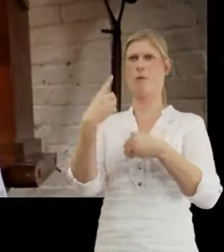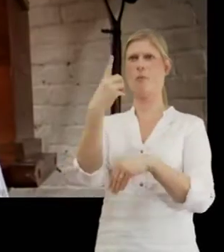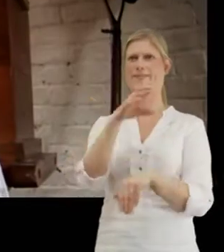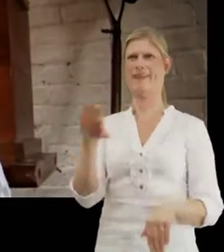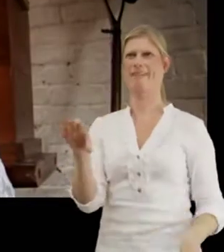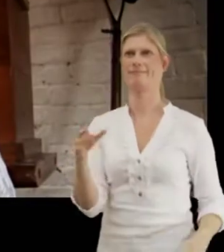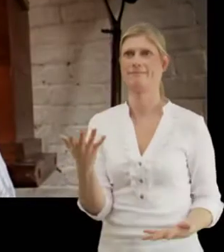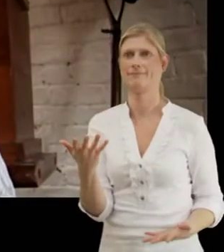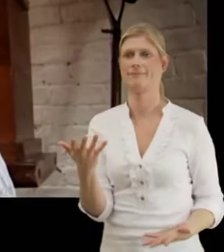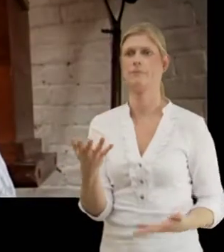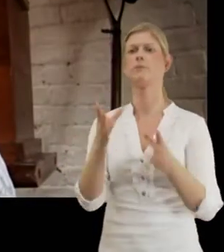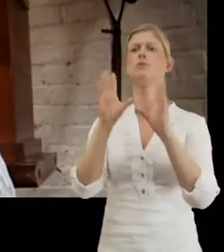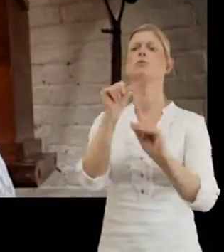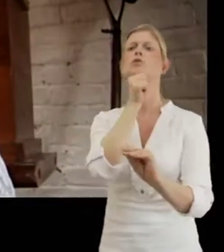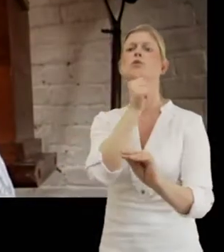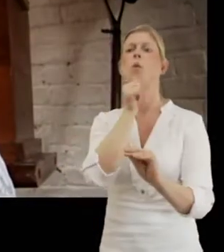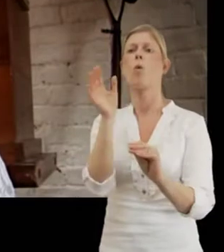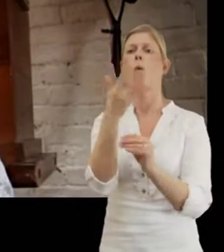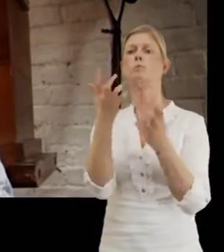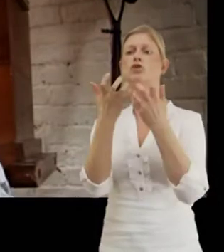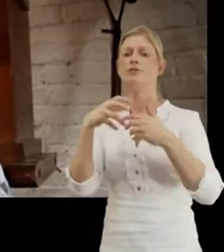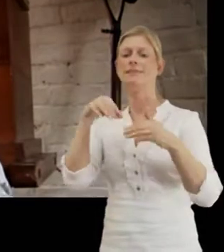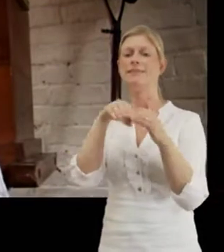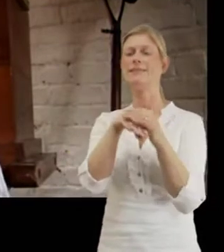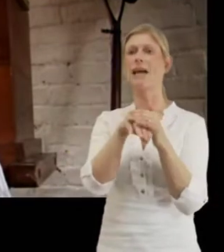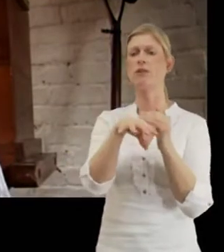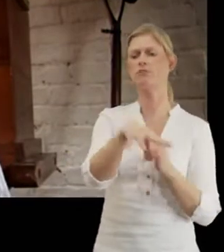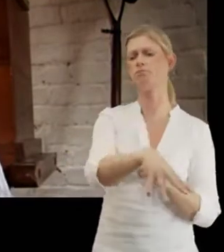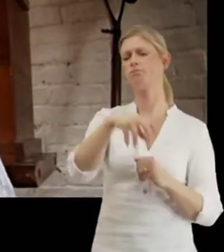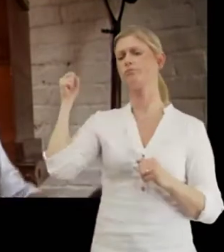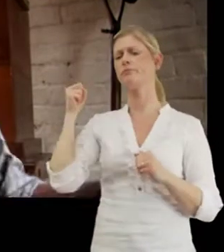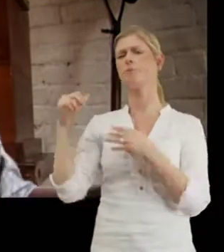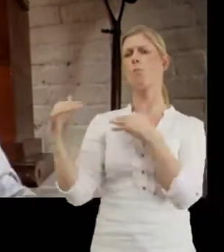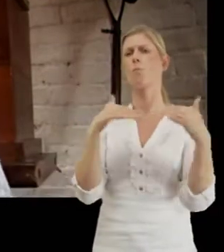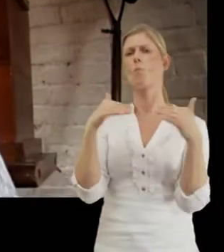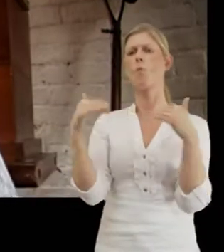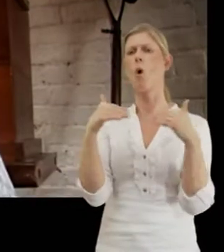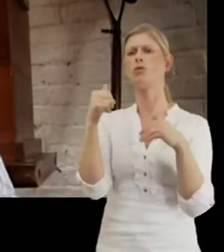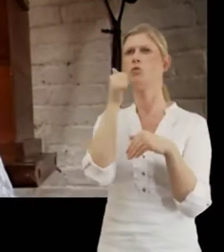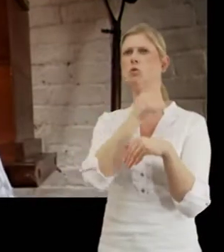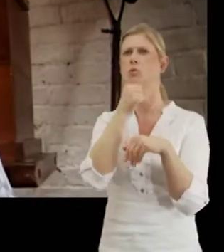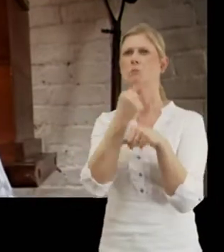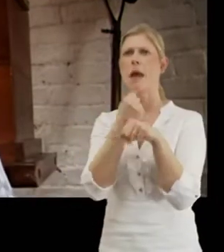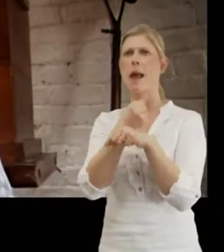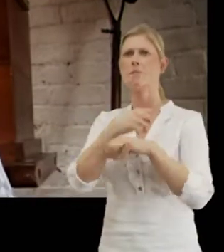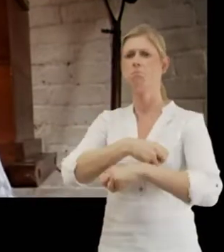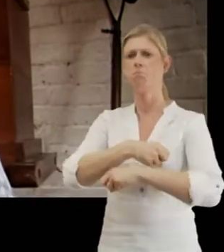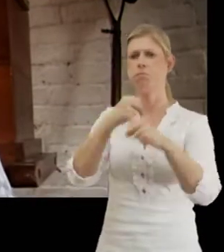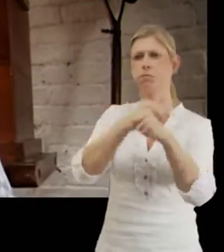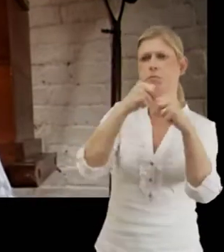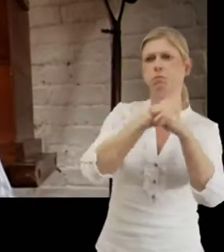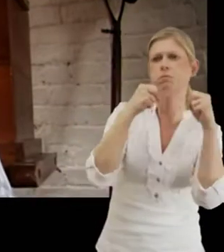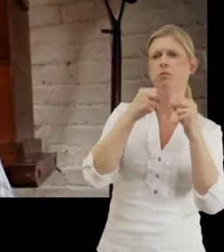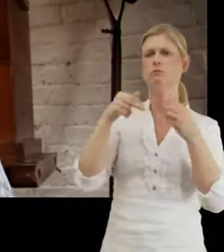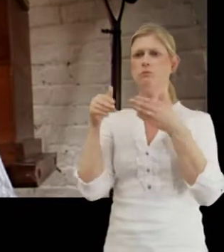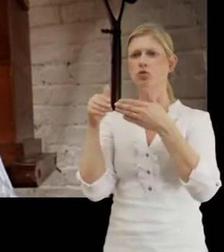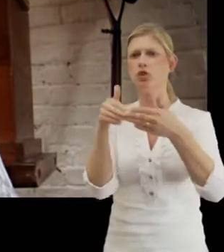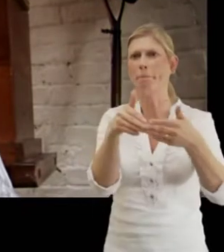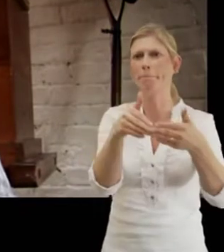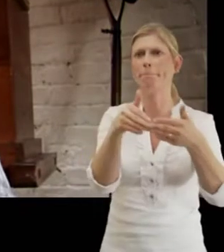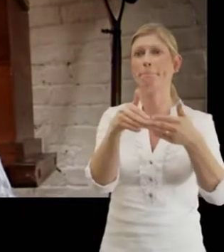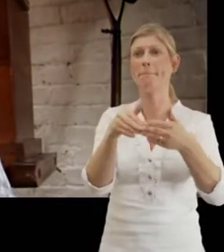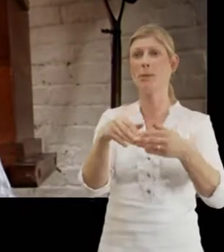sail, so he took it out of use, and all the machinery was taken away for the war effort. You know, it was used to make bombs and battleships and stuff like that.